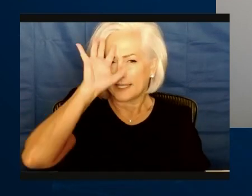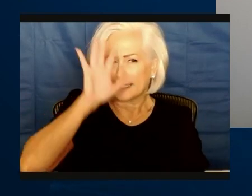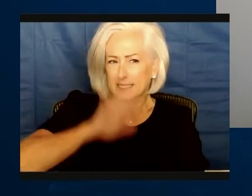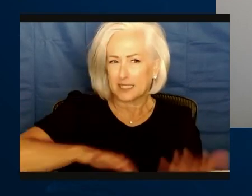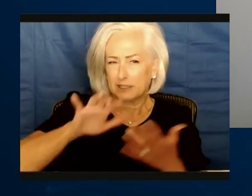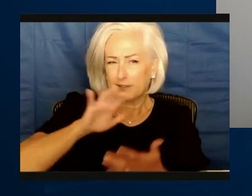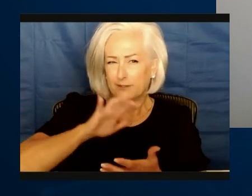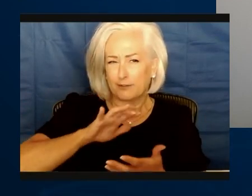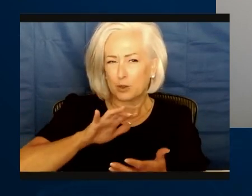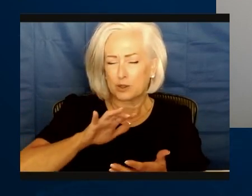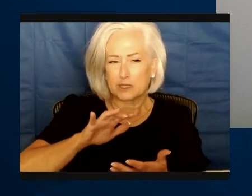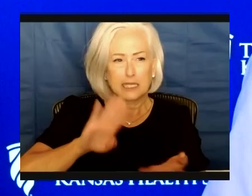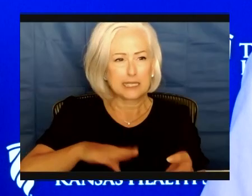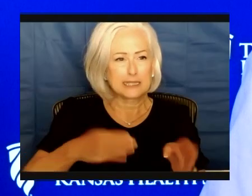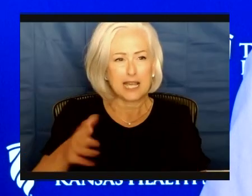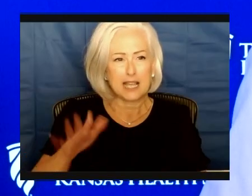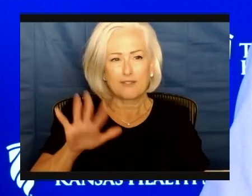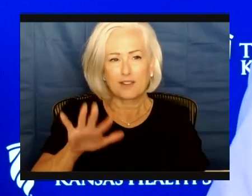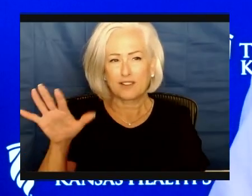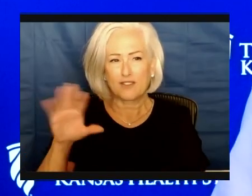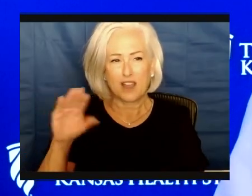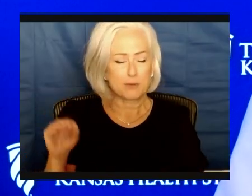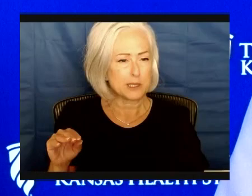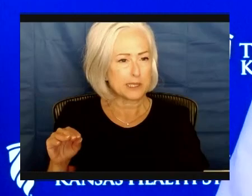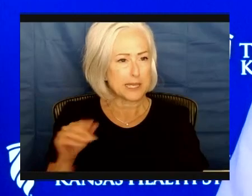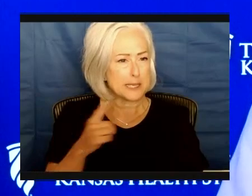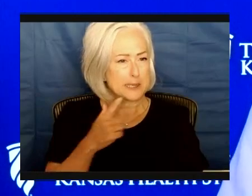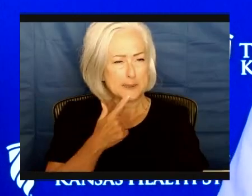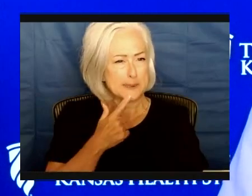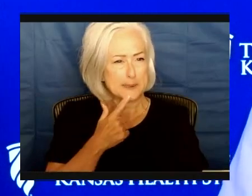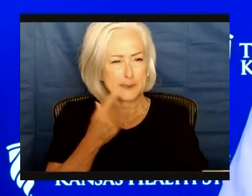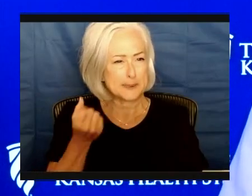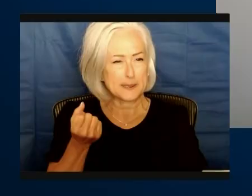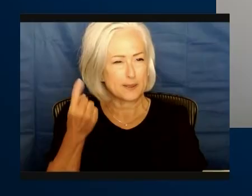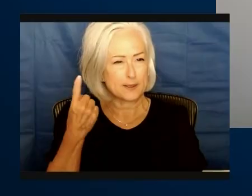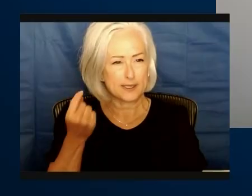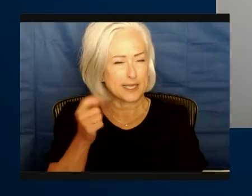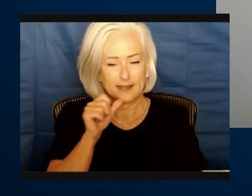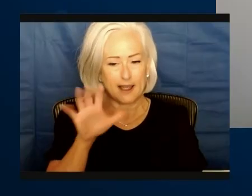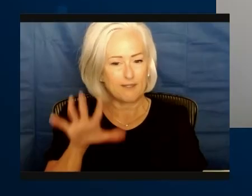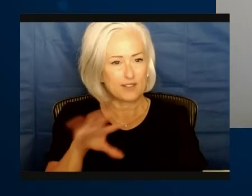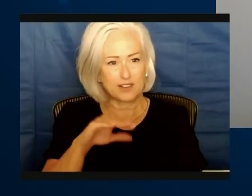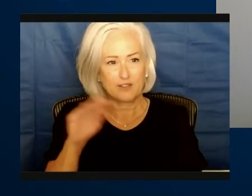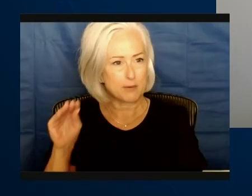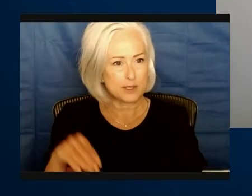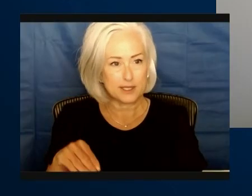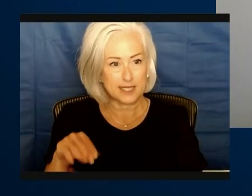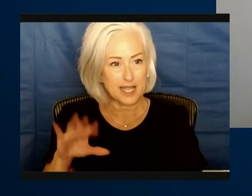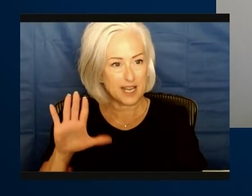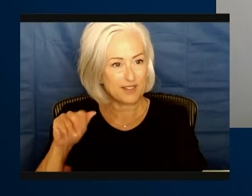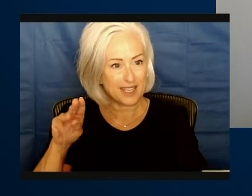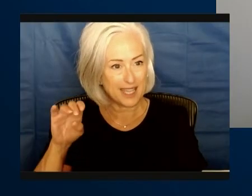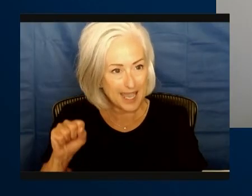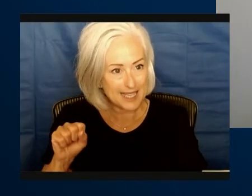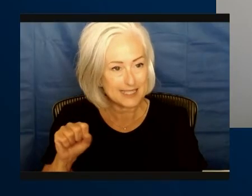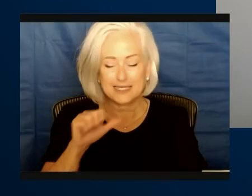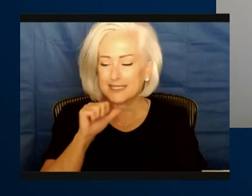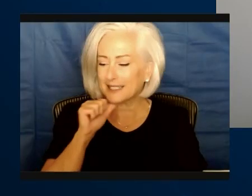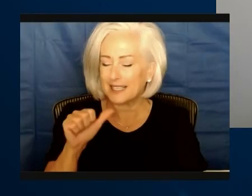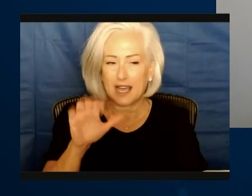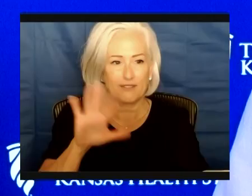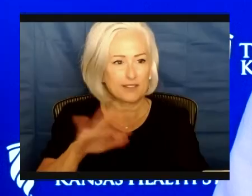don't understand. It's not 55% of cases. That's a high case. Nor was it fatality 55% of hospitalizations. Right. So the latest that I